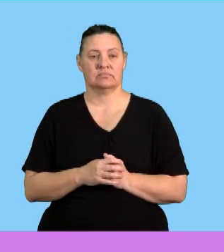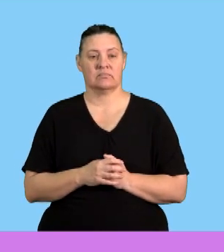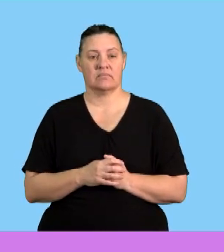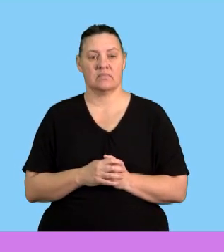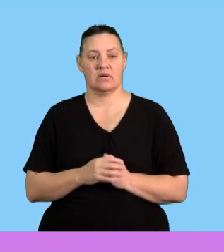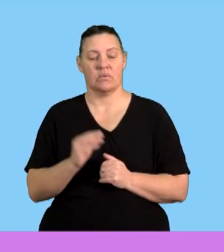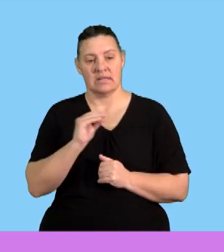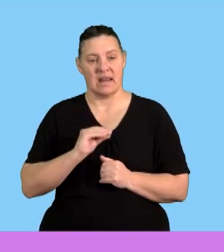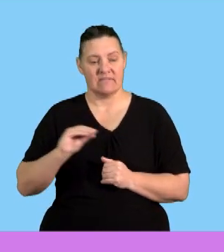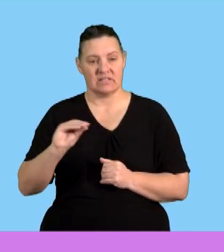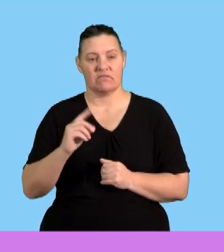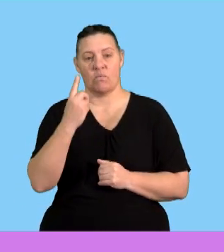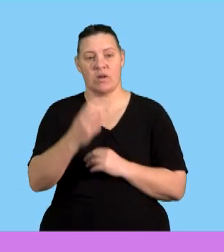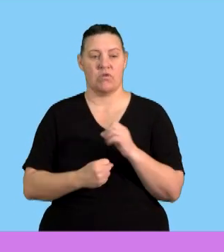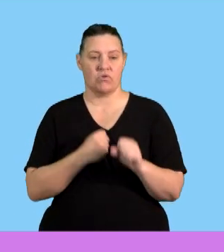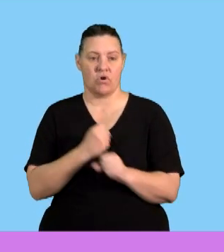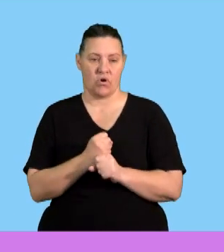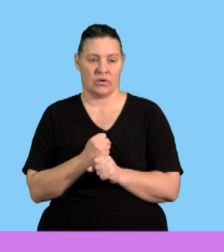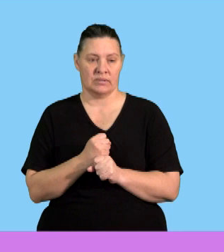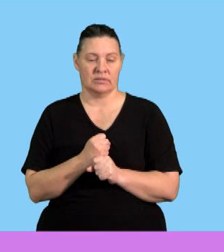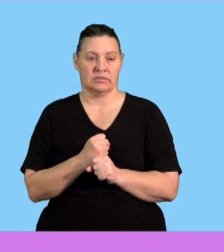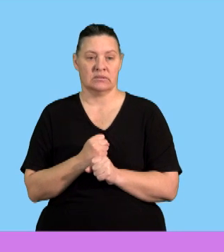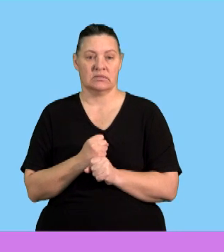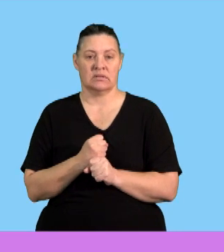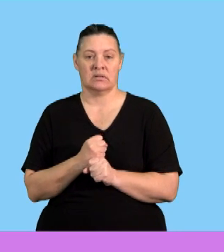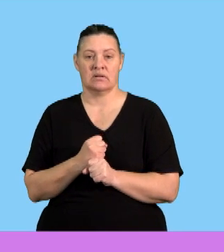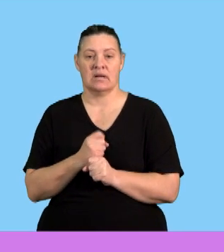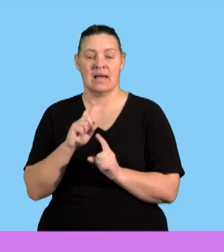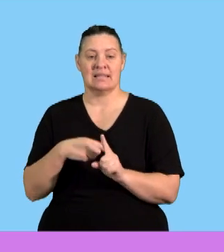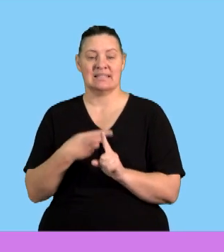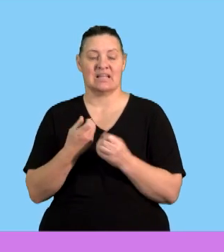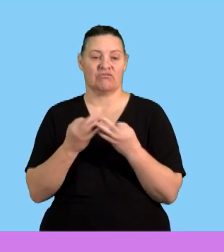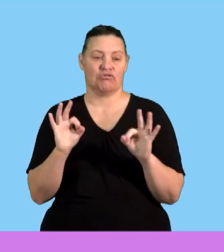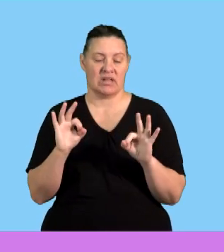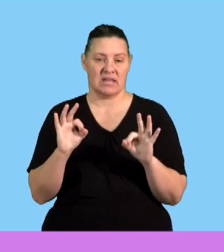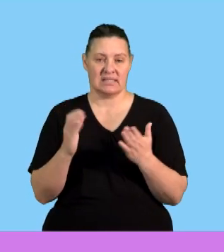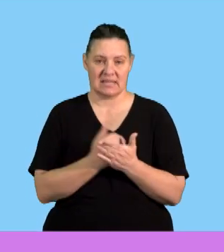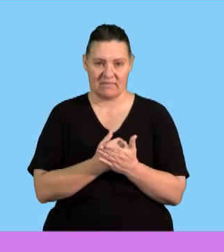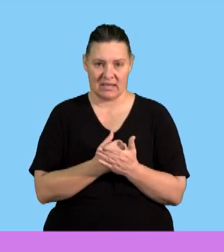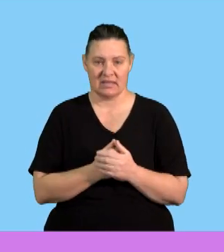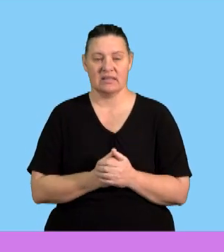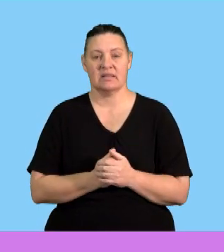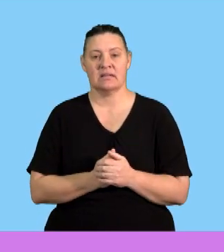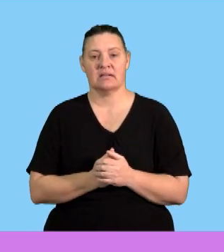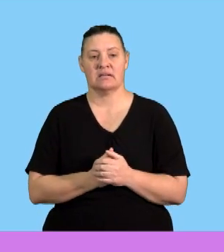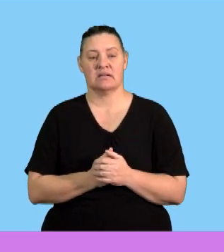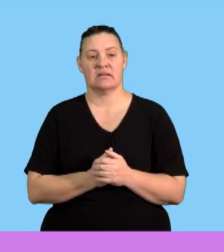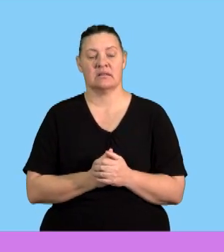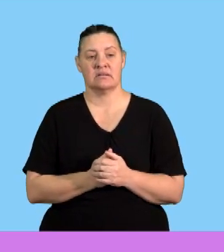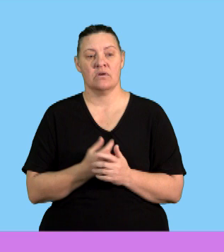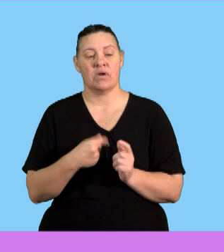saved up, was then invested for 1 year in a tax-free savings account, he was quite smart